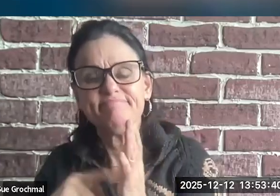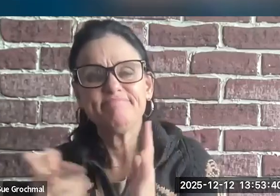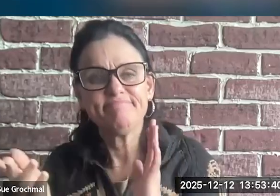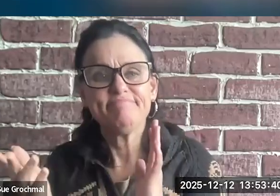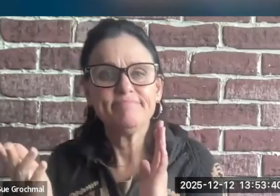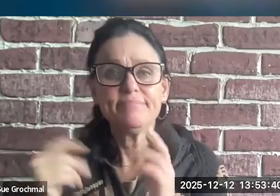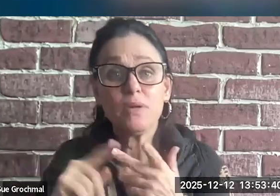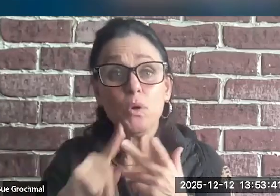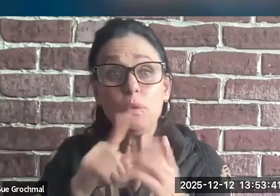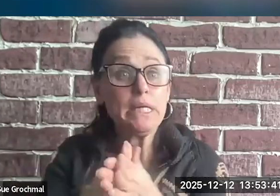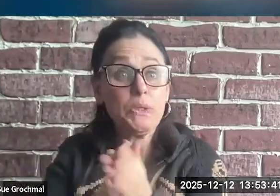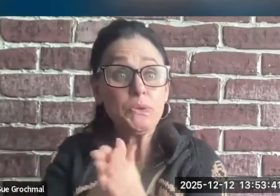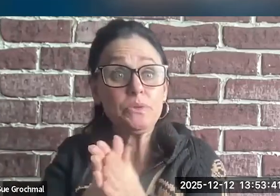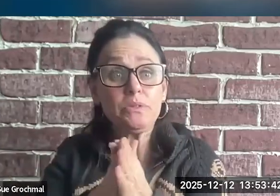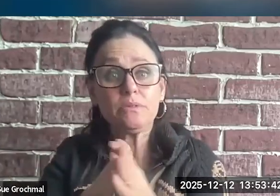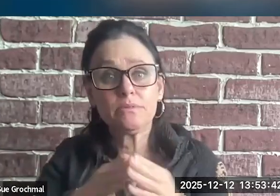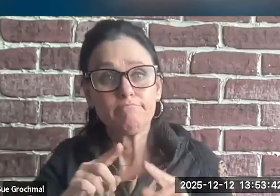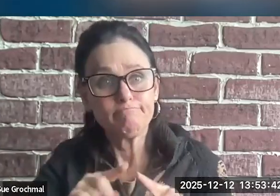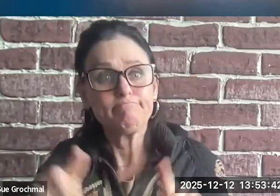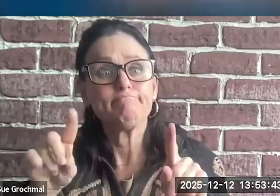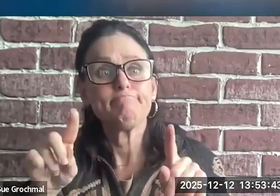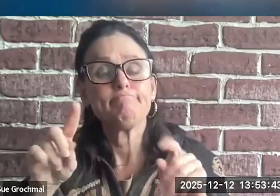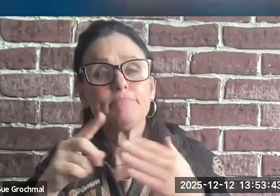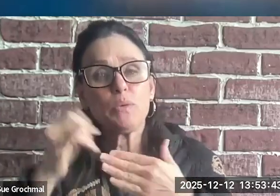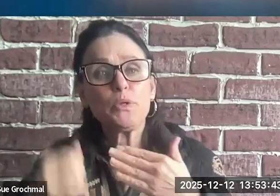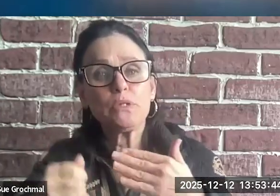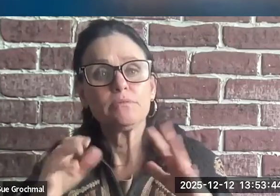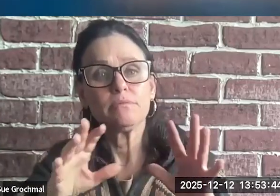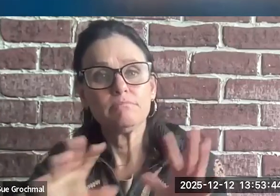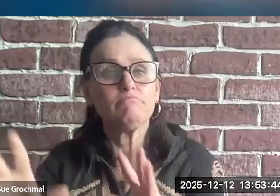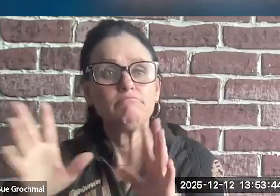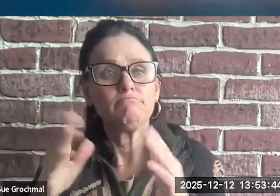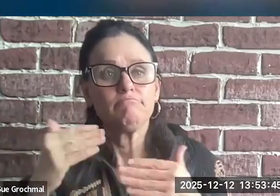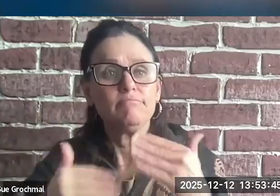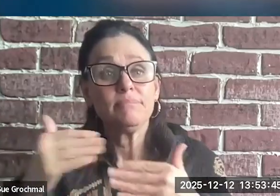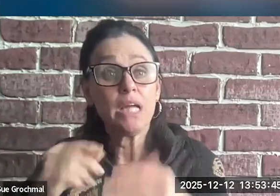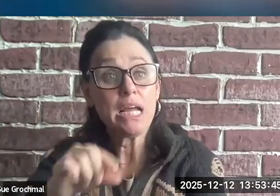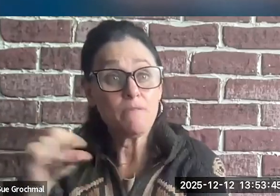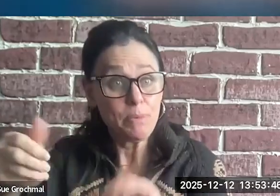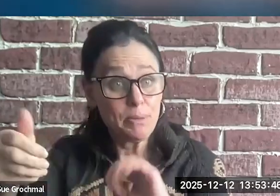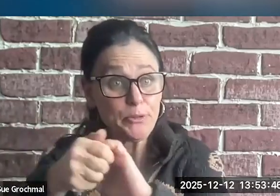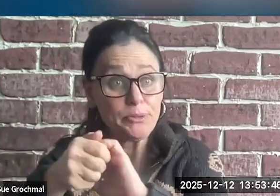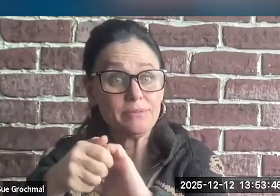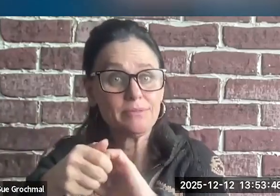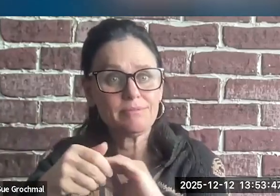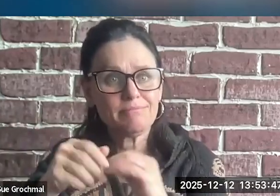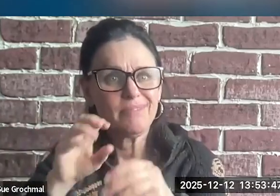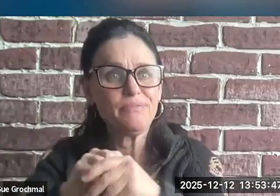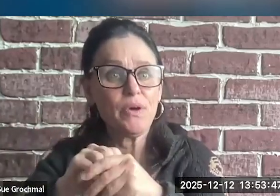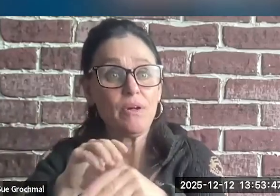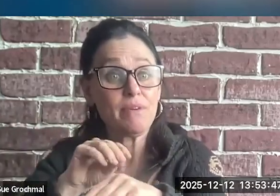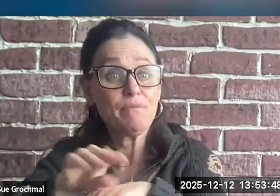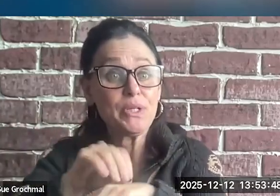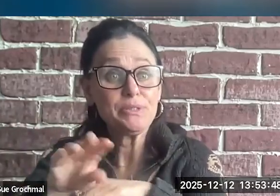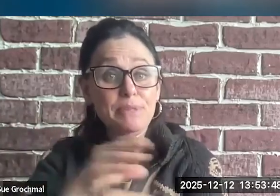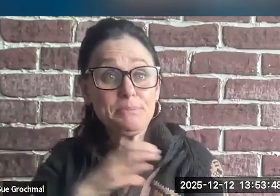I think it'll be really interesting through this project, certainly as we have government partners that are part of the advisory committee as